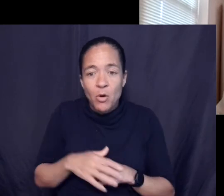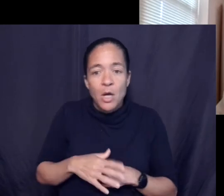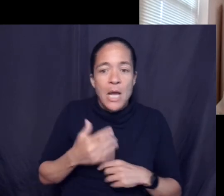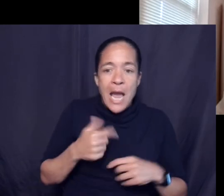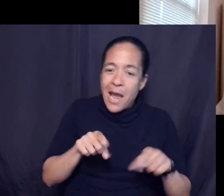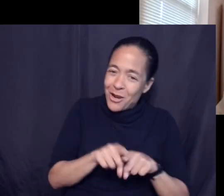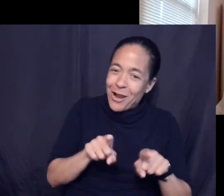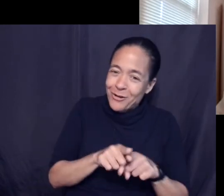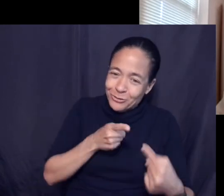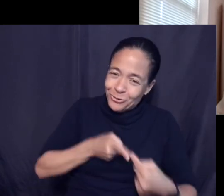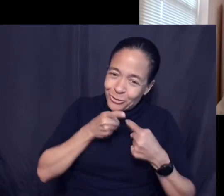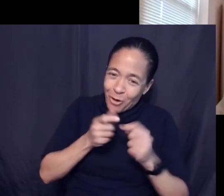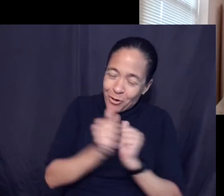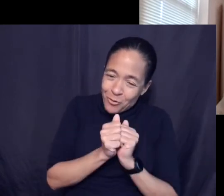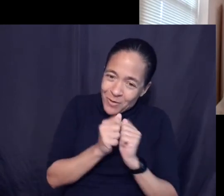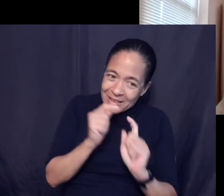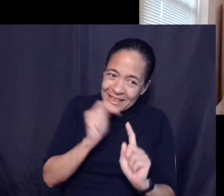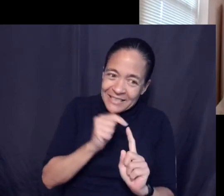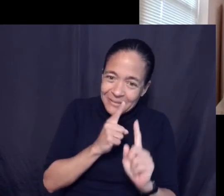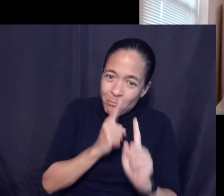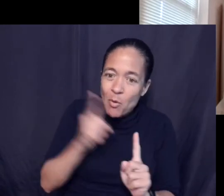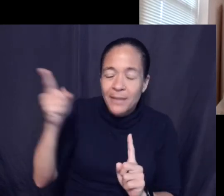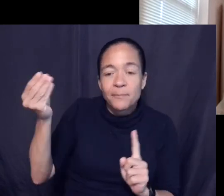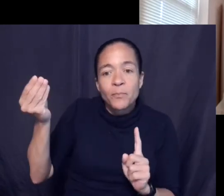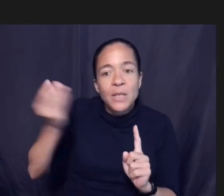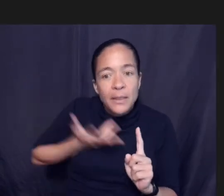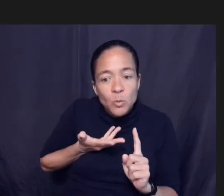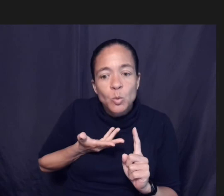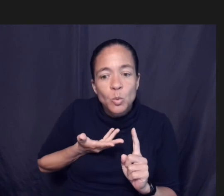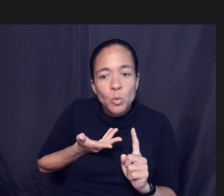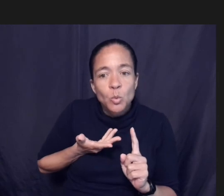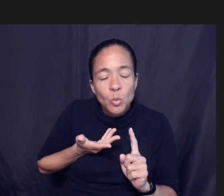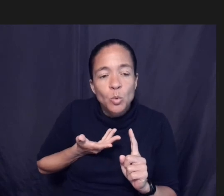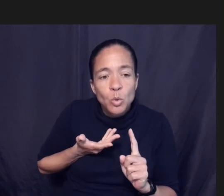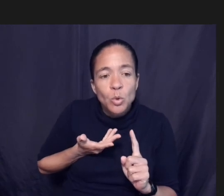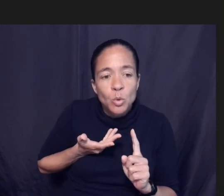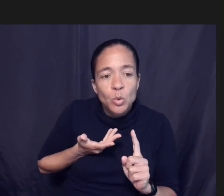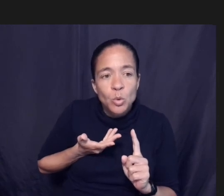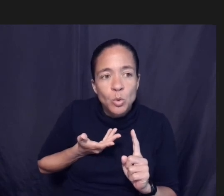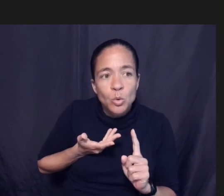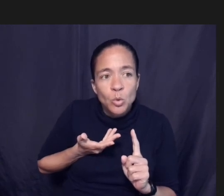I wrestled with this one because we was told that